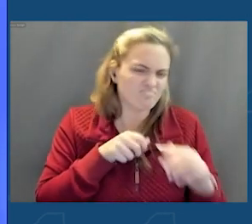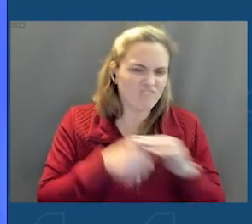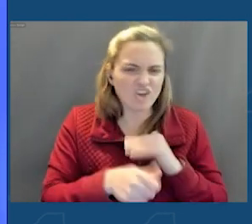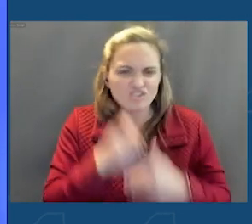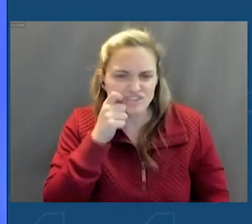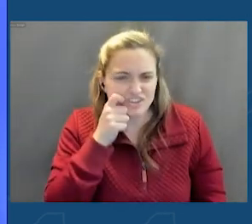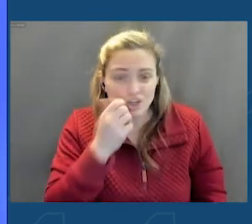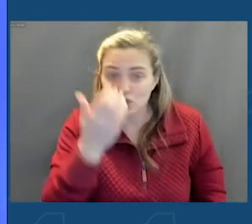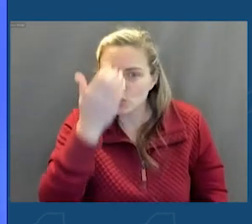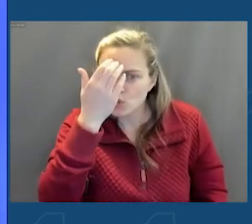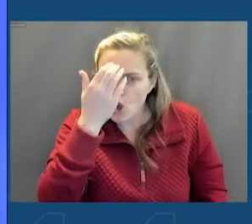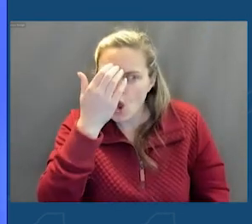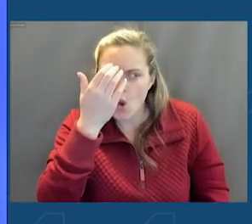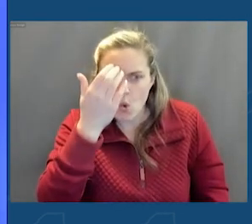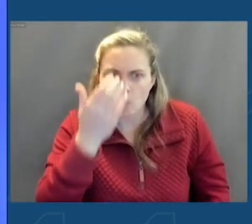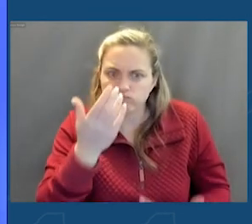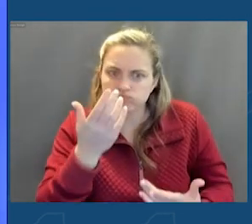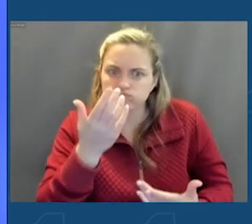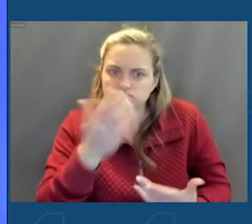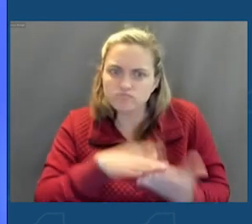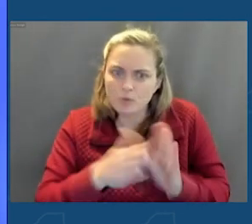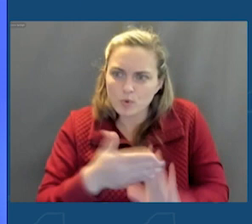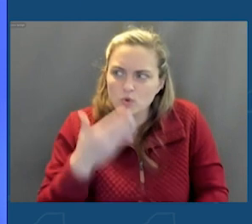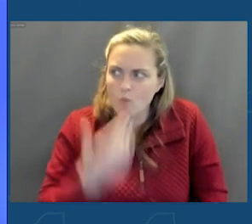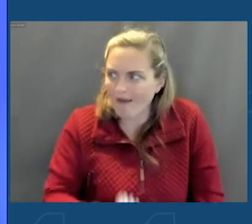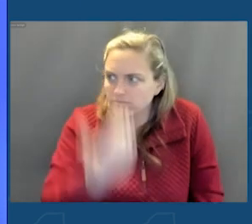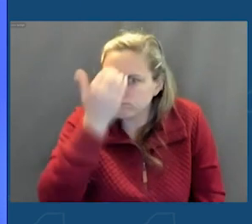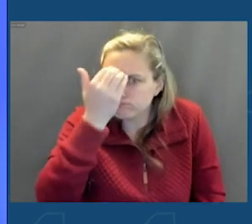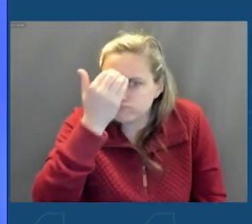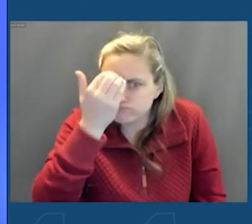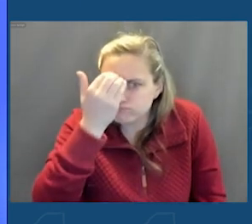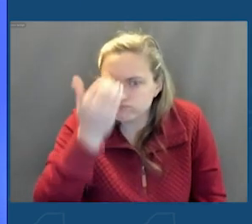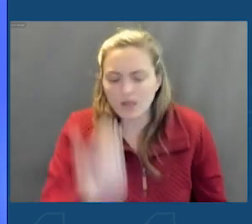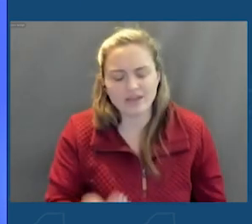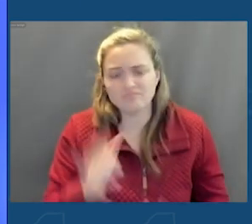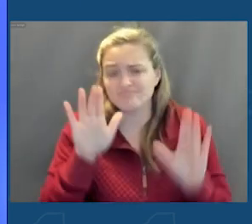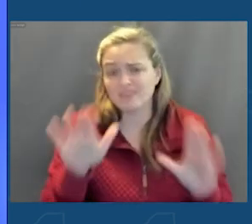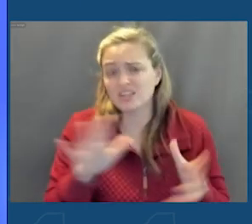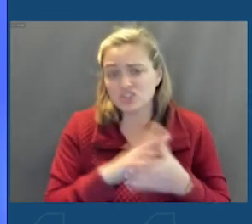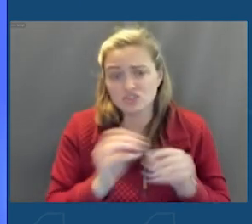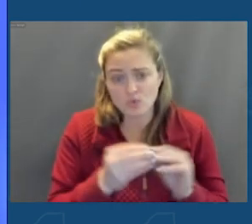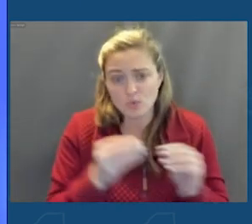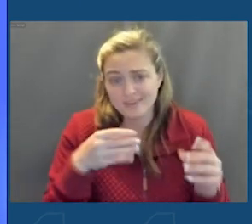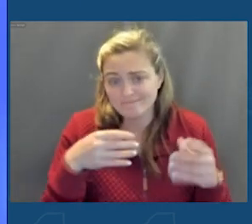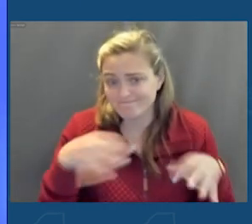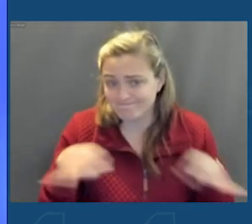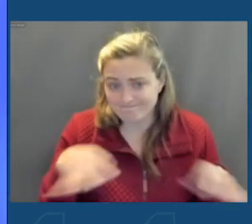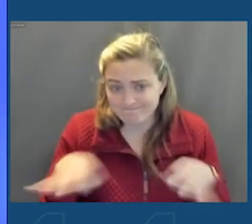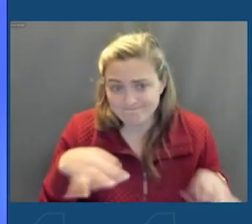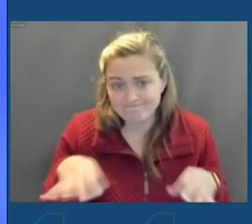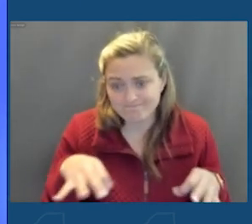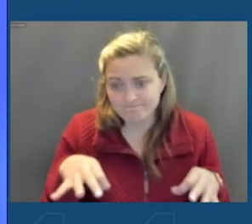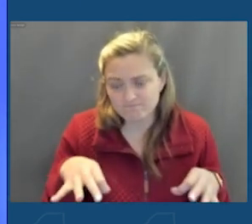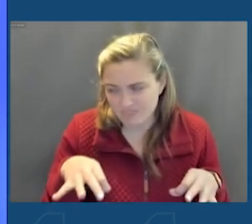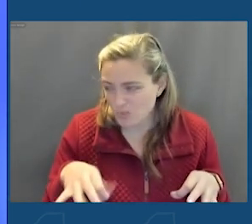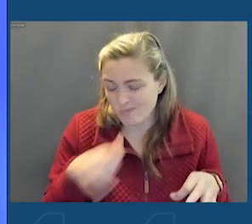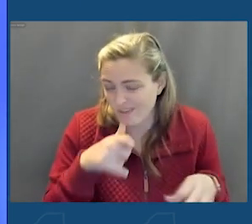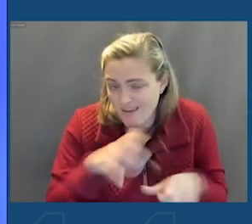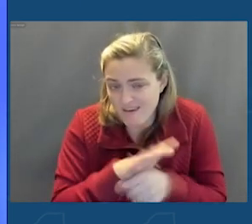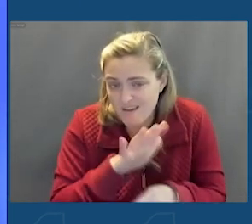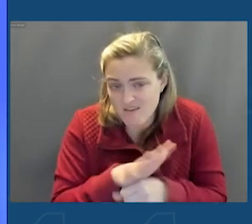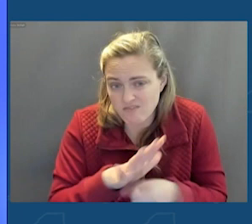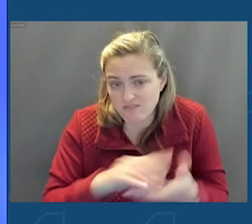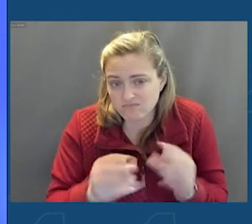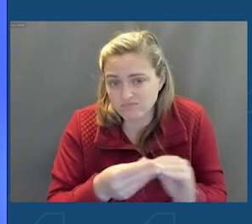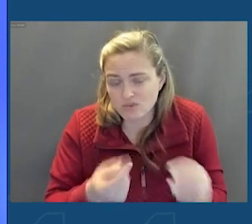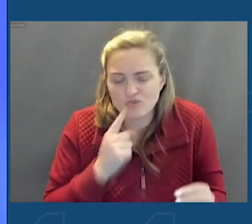these communities well, and you are a phenomenal storyteller, and we are lacking in real storytelling around economic inclusion. Kind of ground